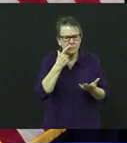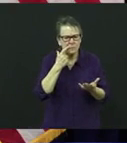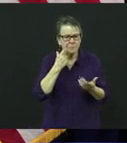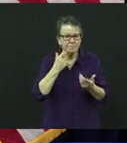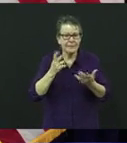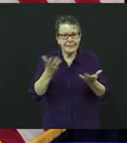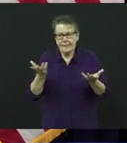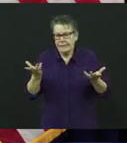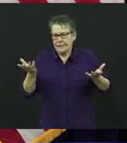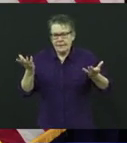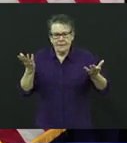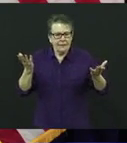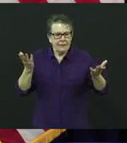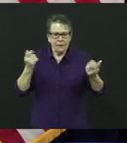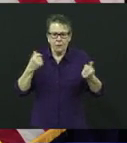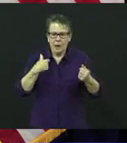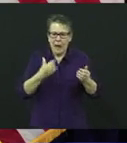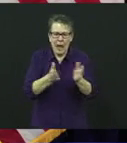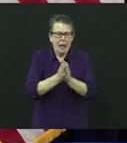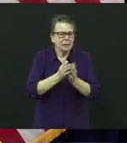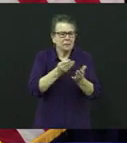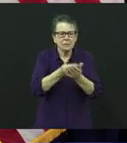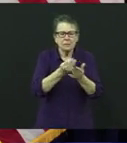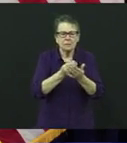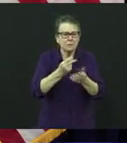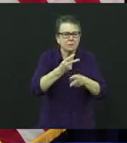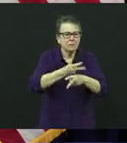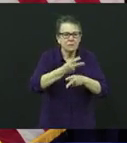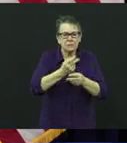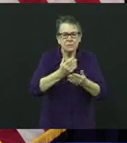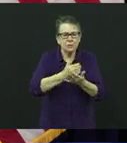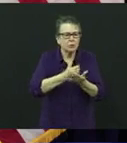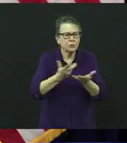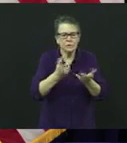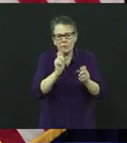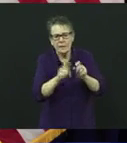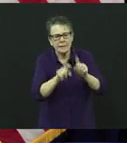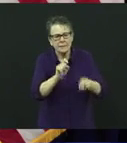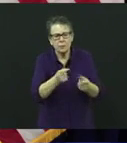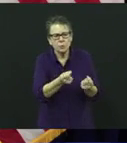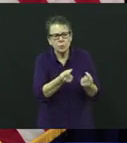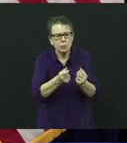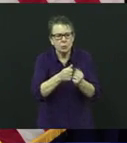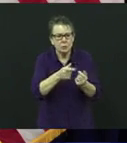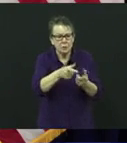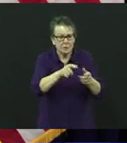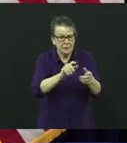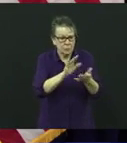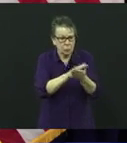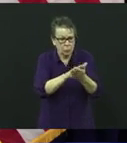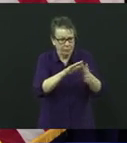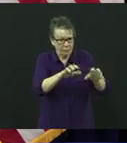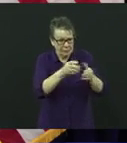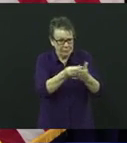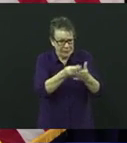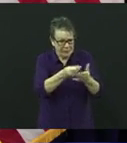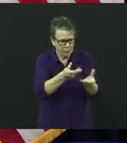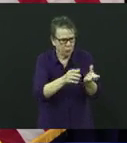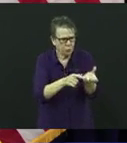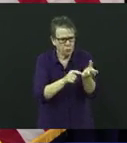the Senate President, the Speaker last night. This is something that shouldn't come as a surprise to anybody. We're trying to trim our sails in a very challenging